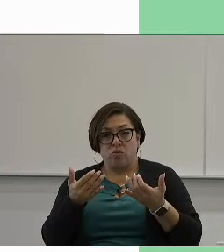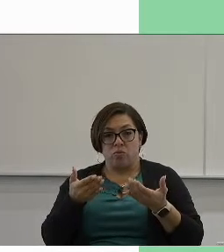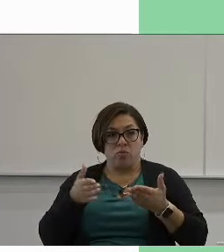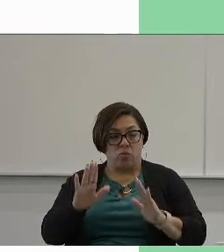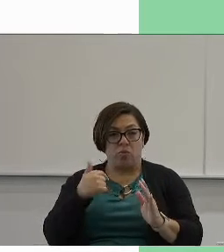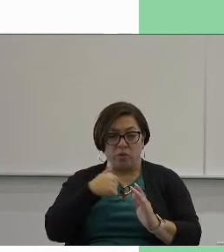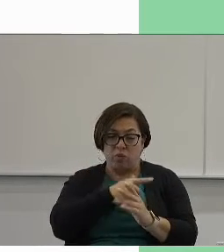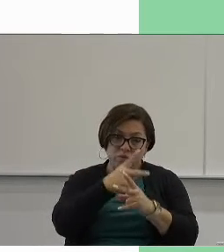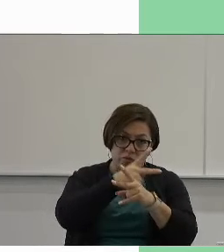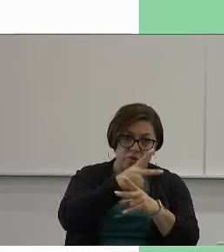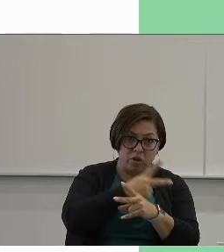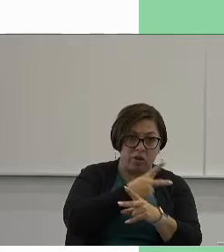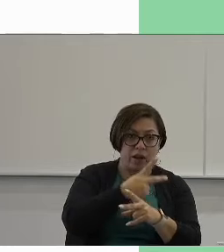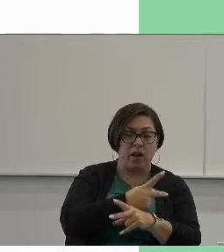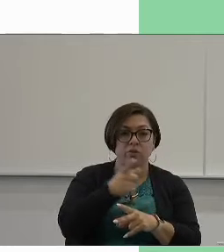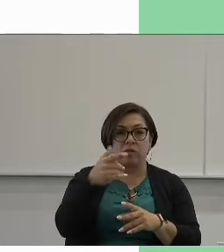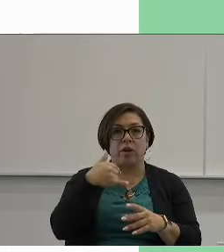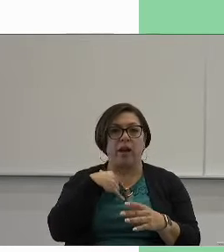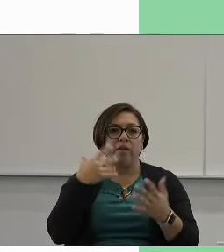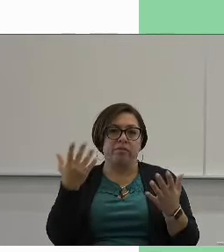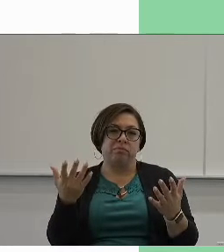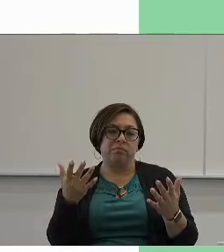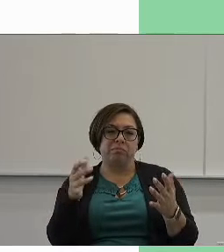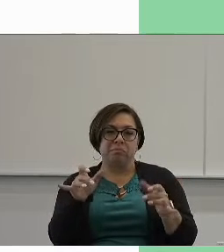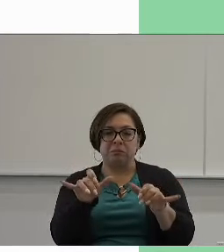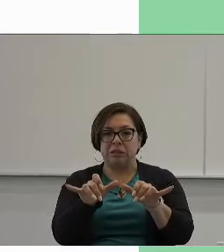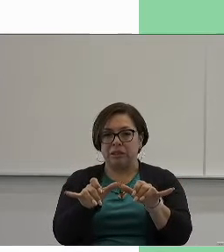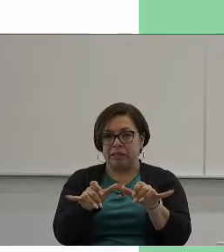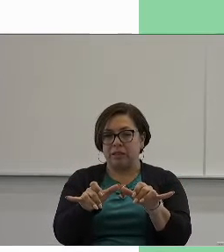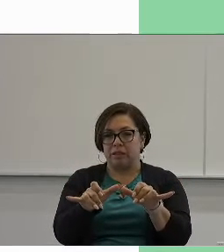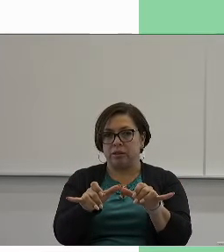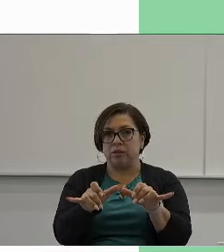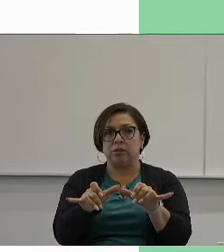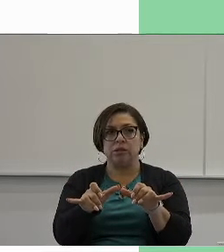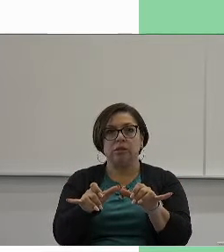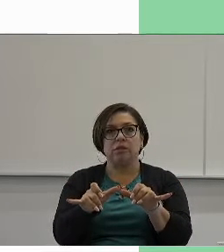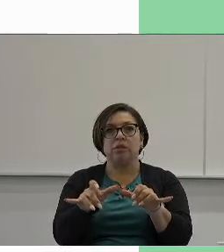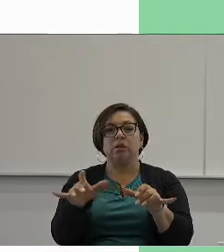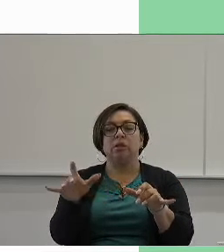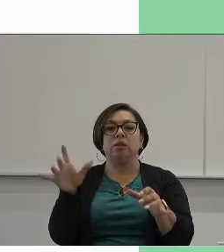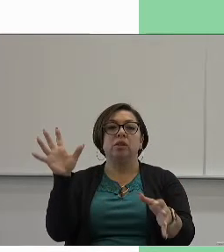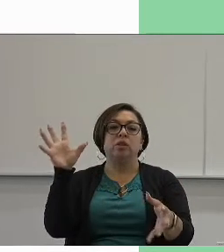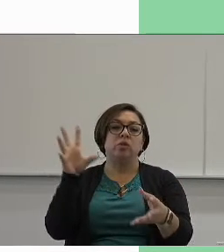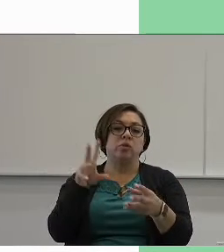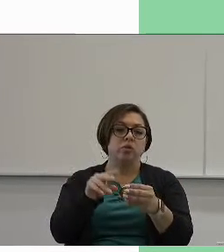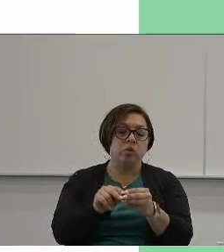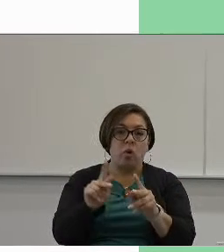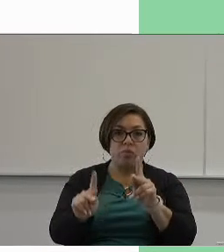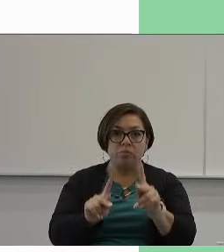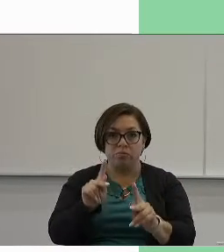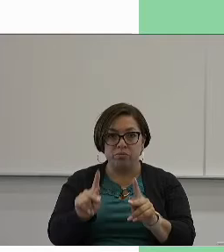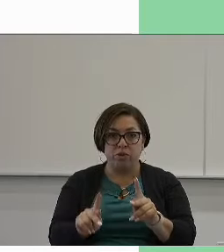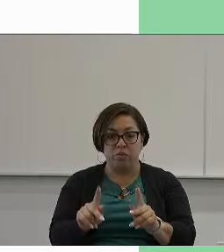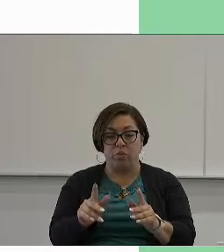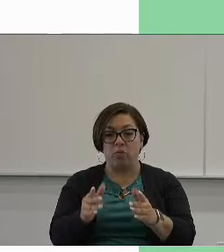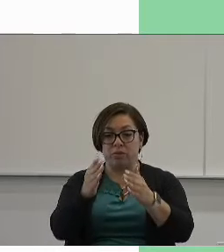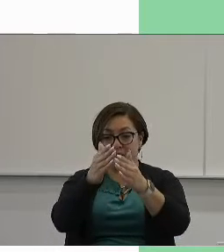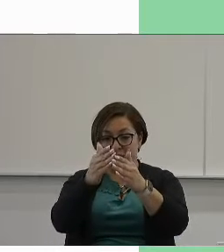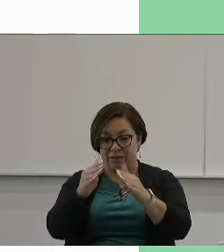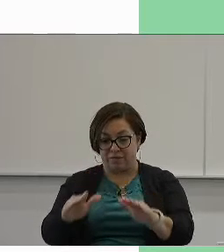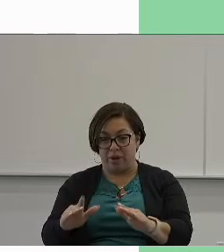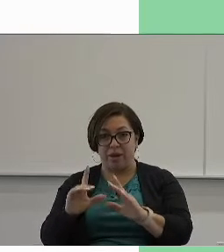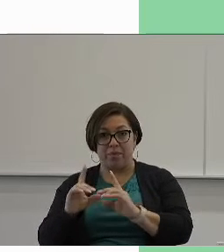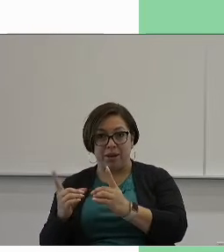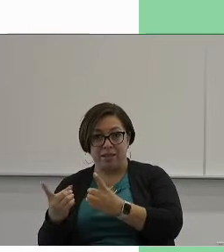is if we take an ideal size, and what that is just the total population of the district divided by the number of districts. So that way,